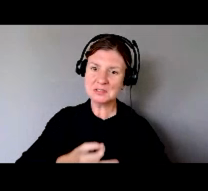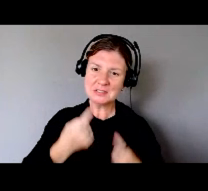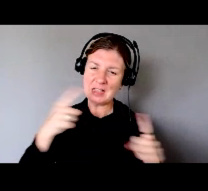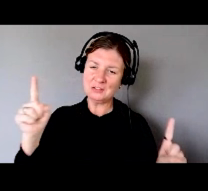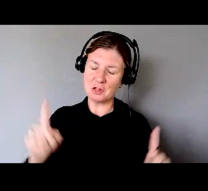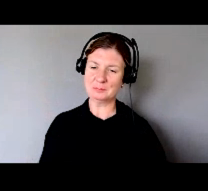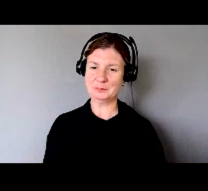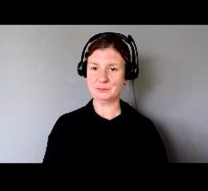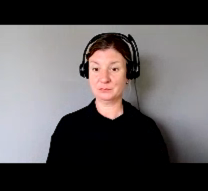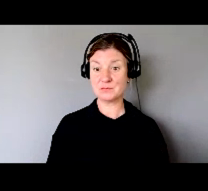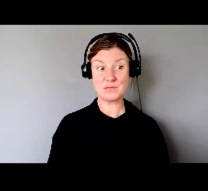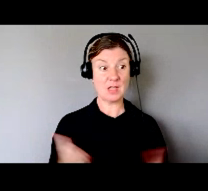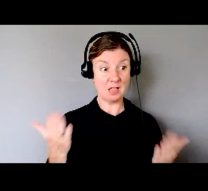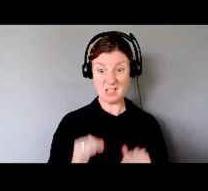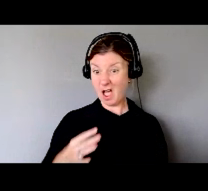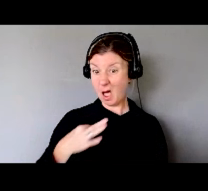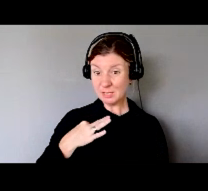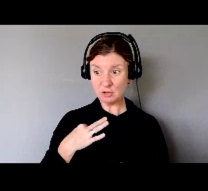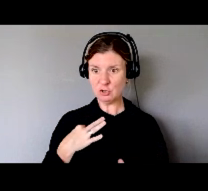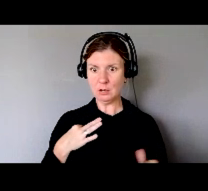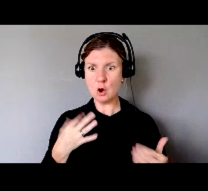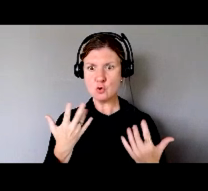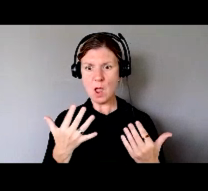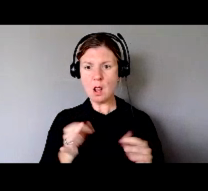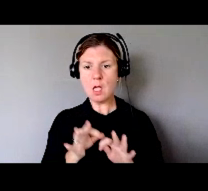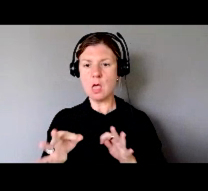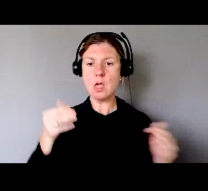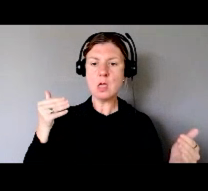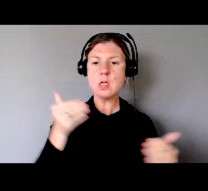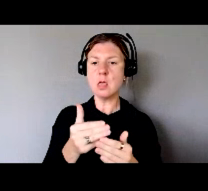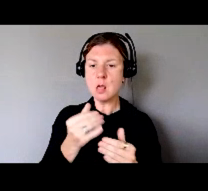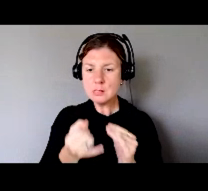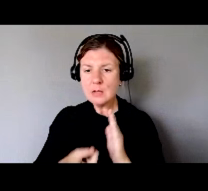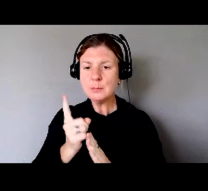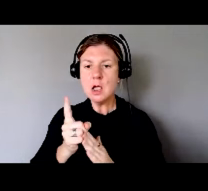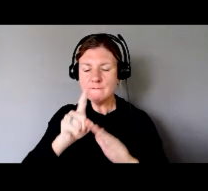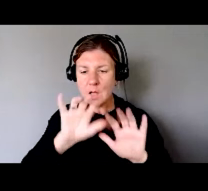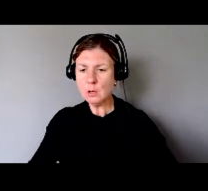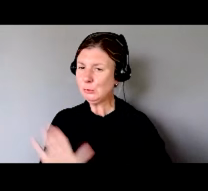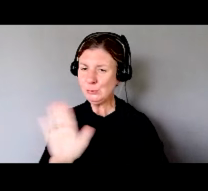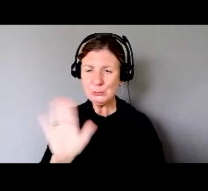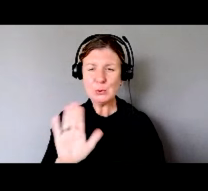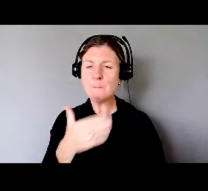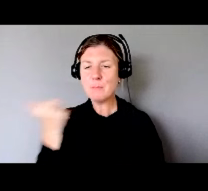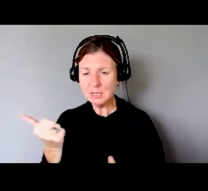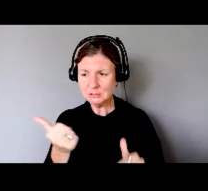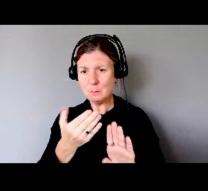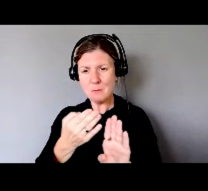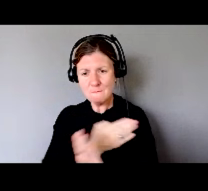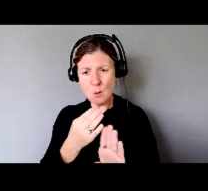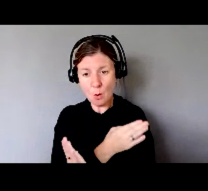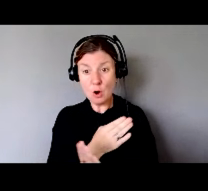Start your application early. Reach out to me with questions or to review your application for completeness up to 10 days before